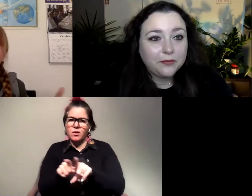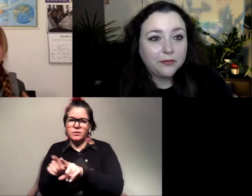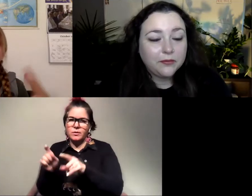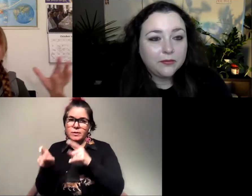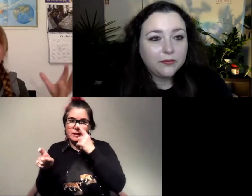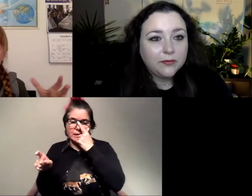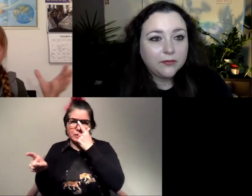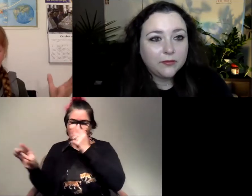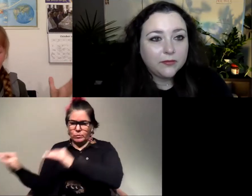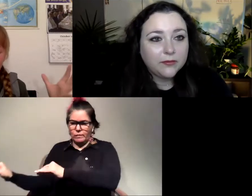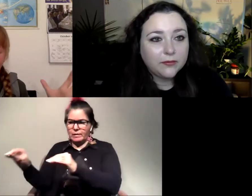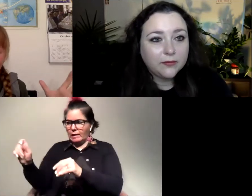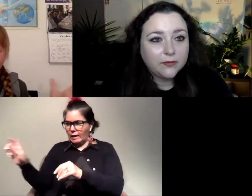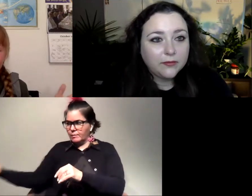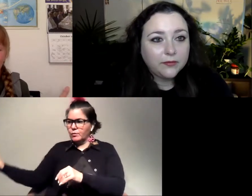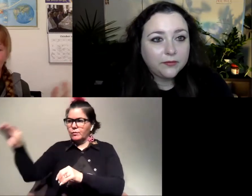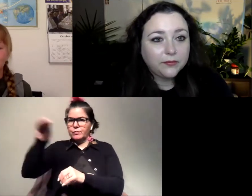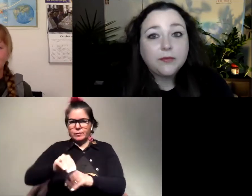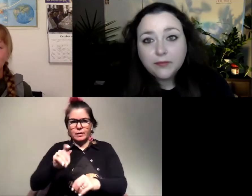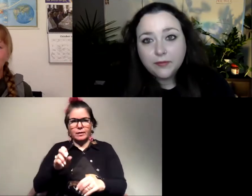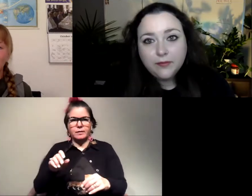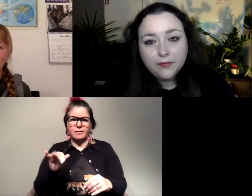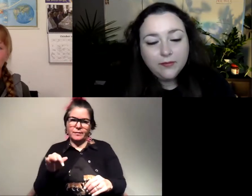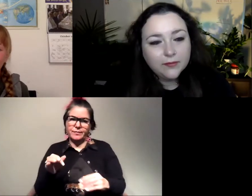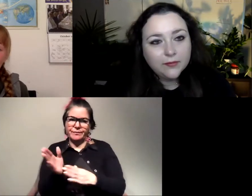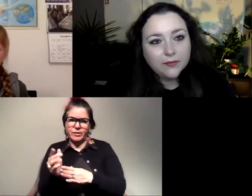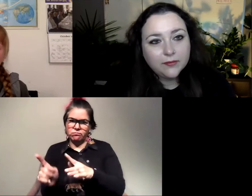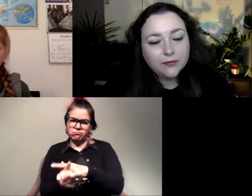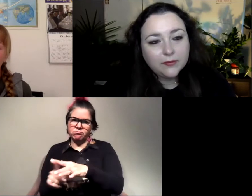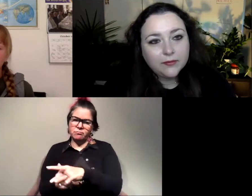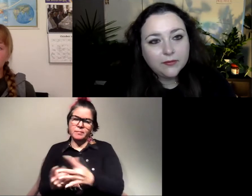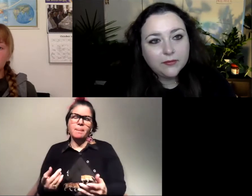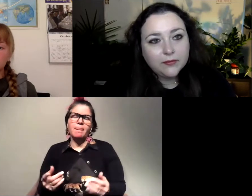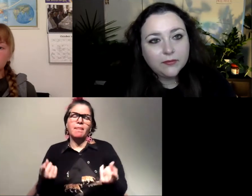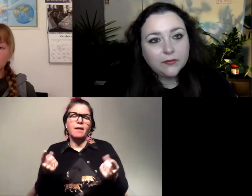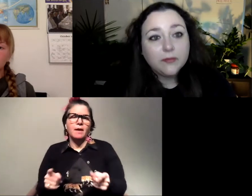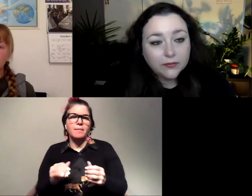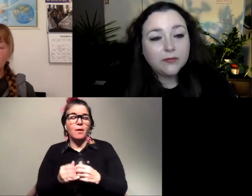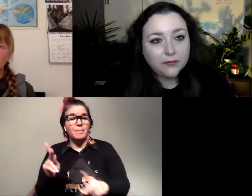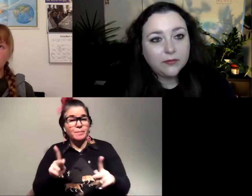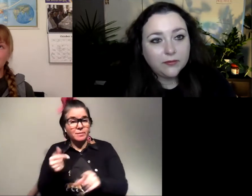between lakes, right? If your lake is ever going to have fish in it. So that can happen because of people.